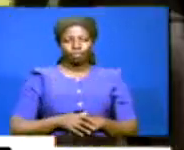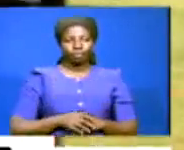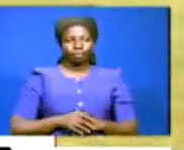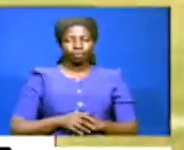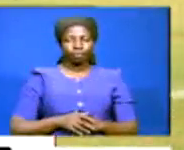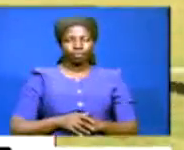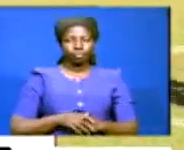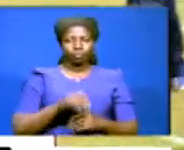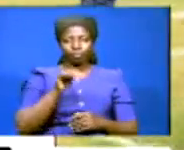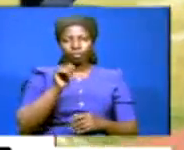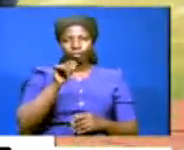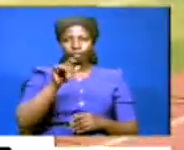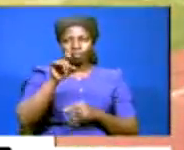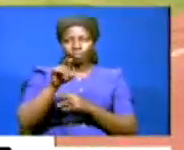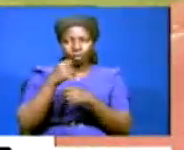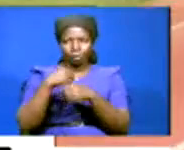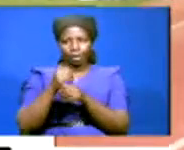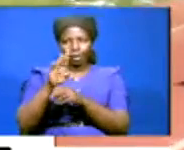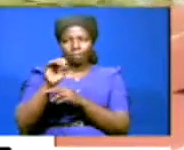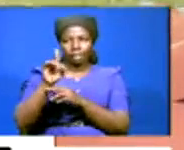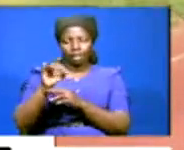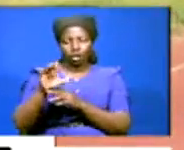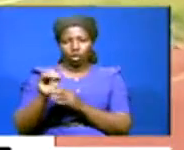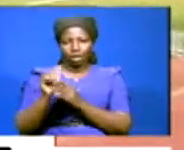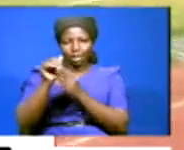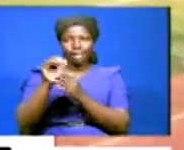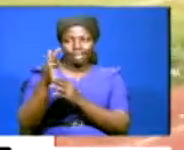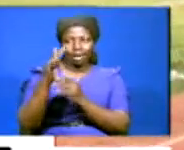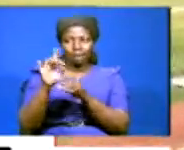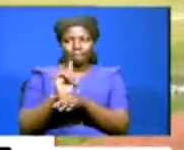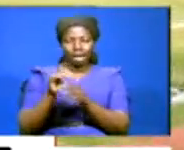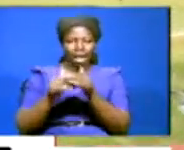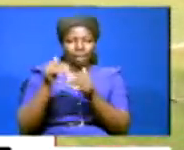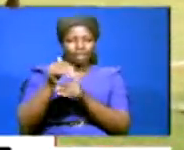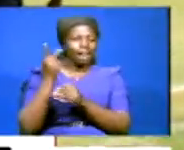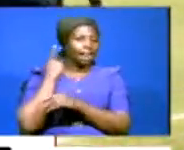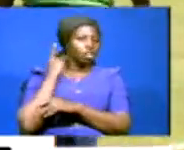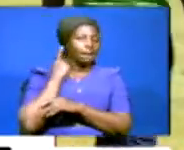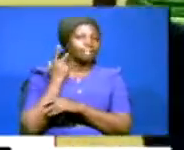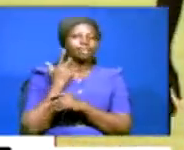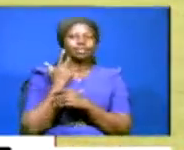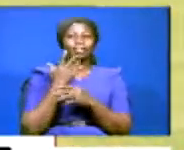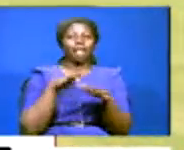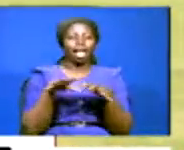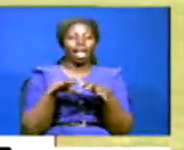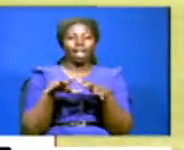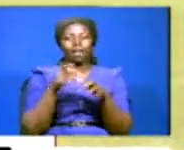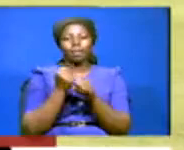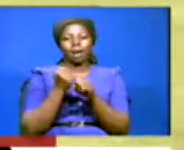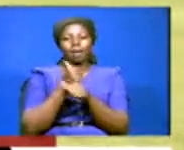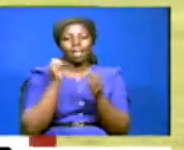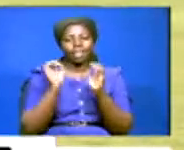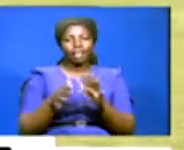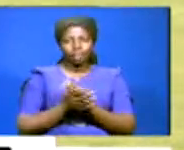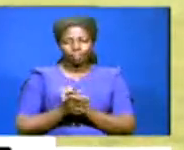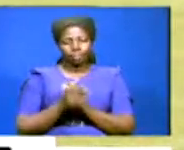Alex Juma put Bidco United in front in the third minute after Kariobangi Sharks defenders fumbled. Sharks seemed to lose open chances